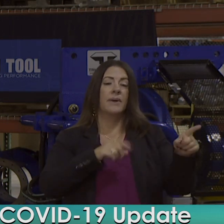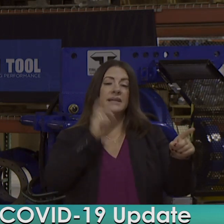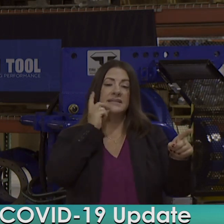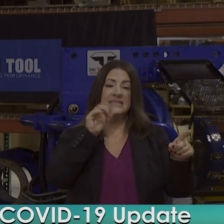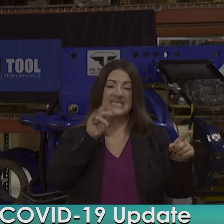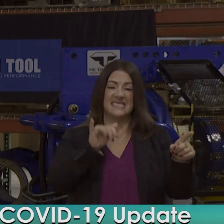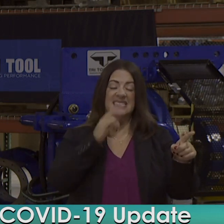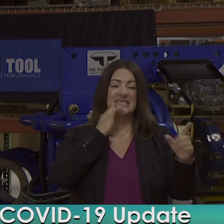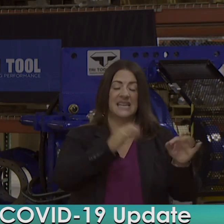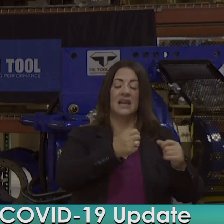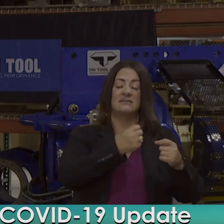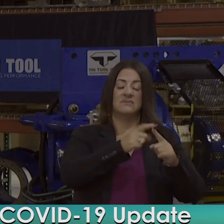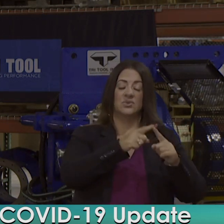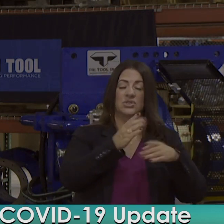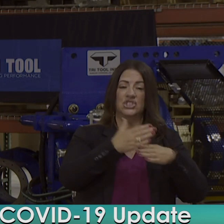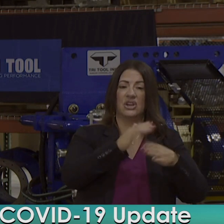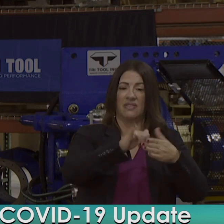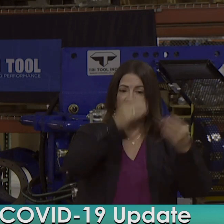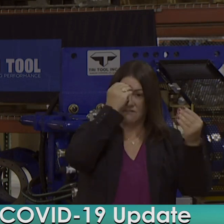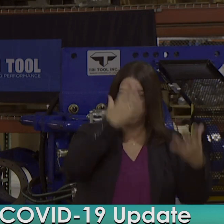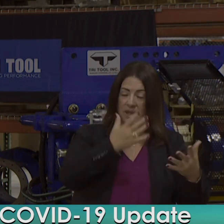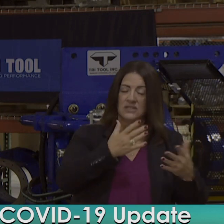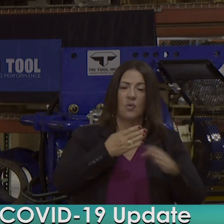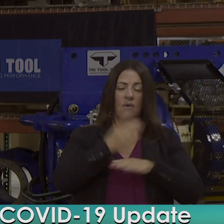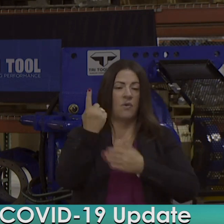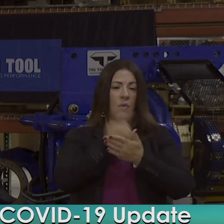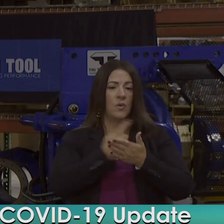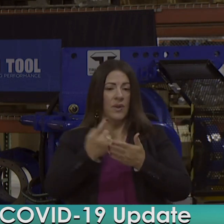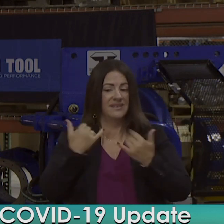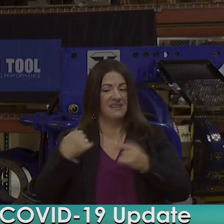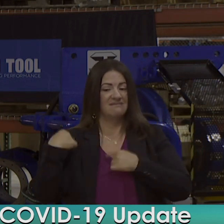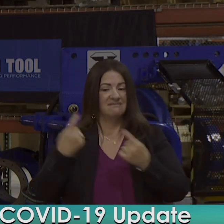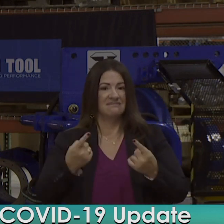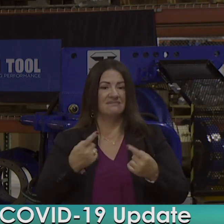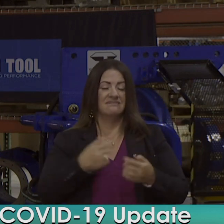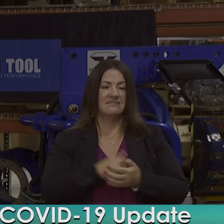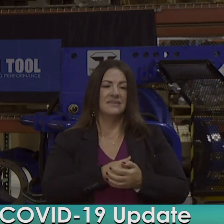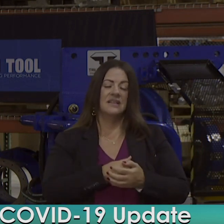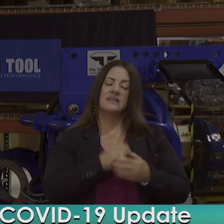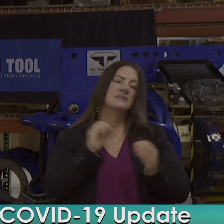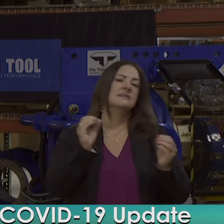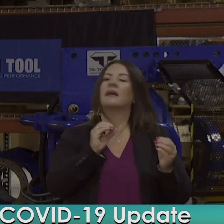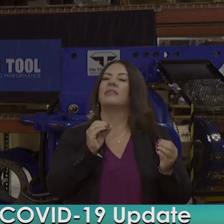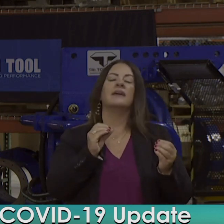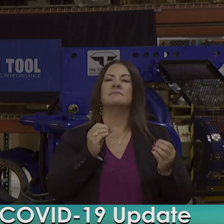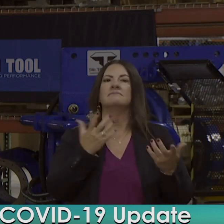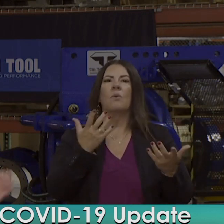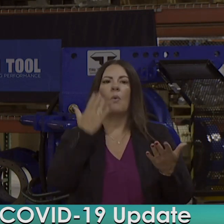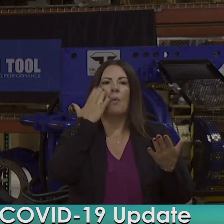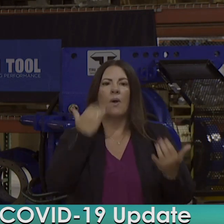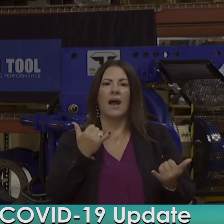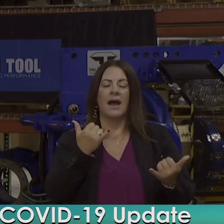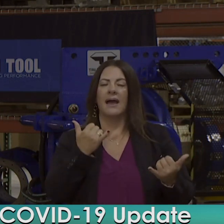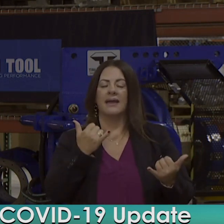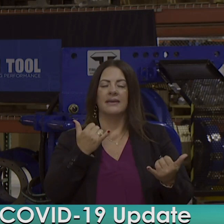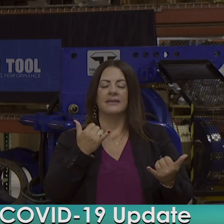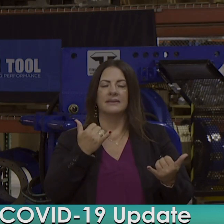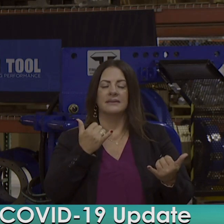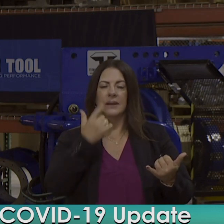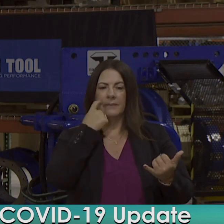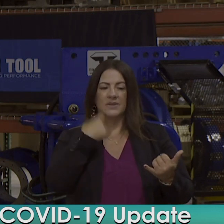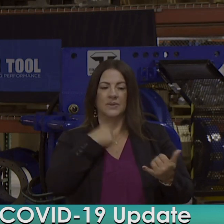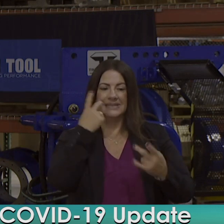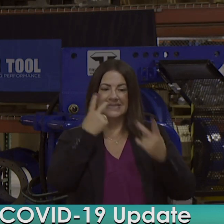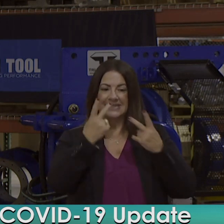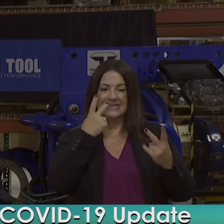for over a week now, and there is nothing to suggest, based upon the criteria and conditions in those trend lines that are developing